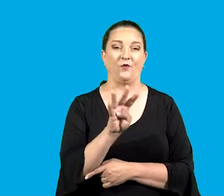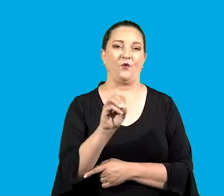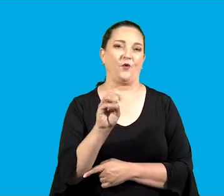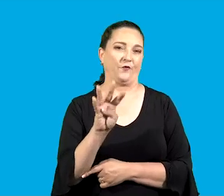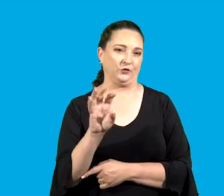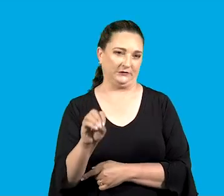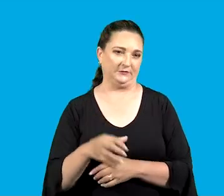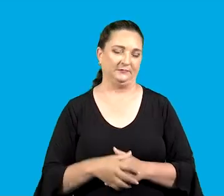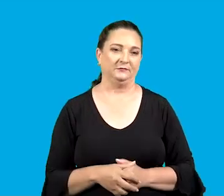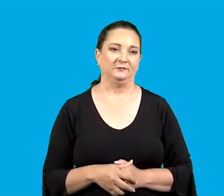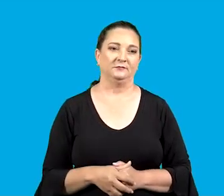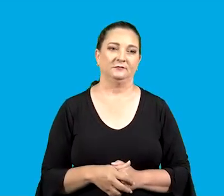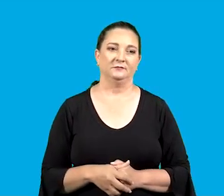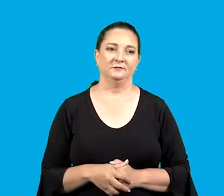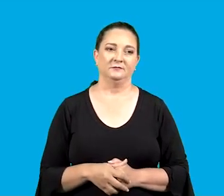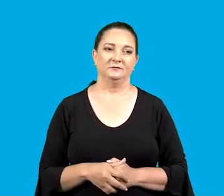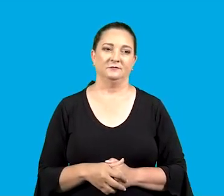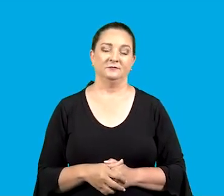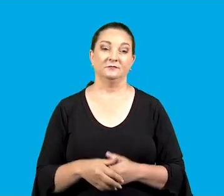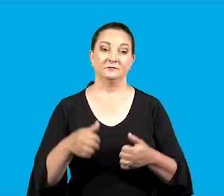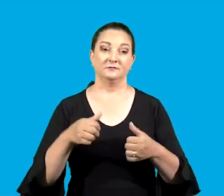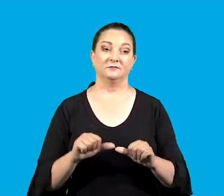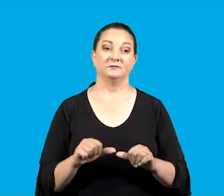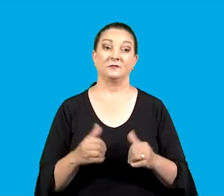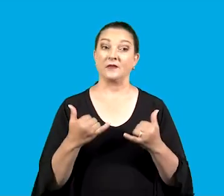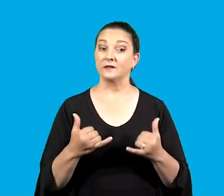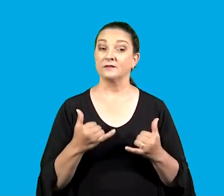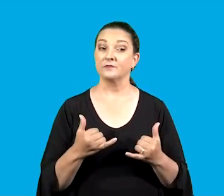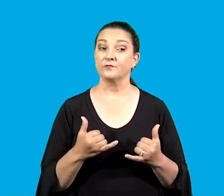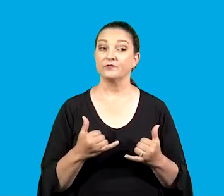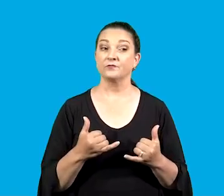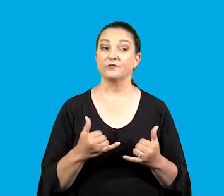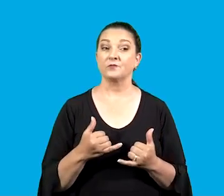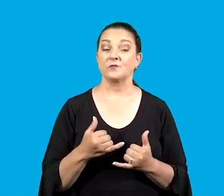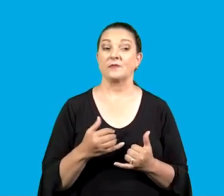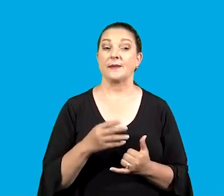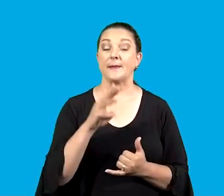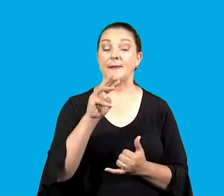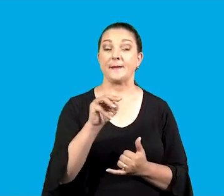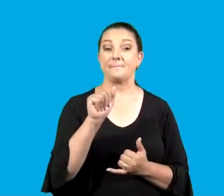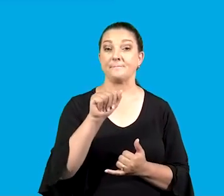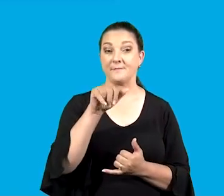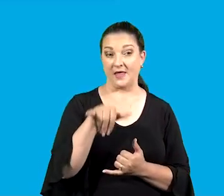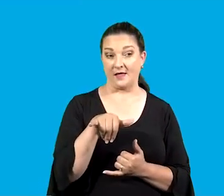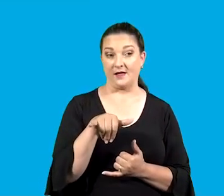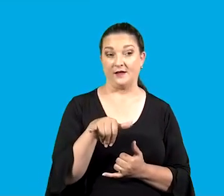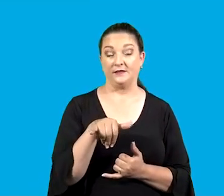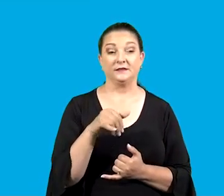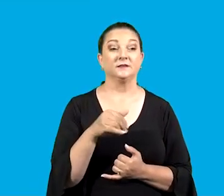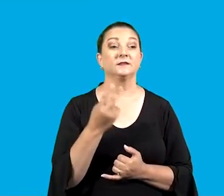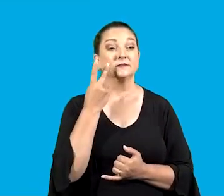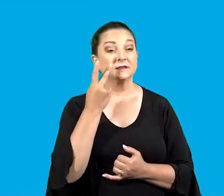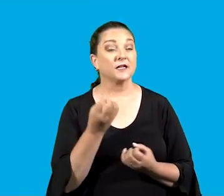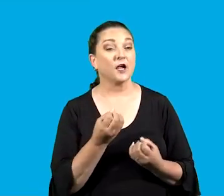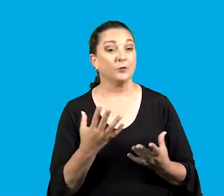194,040. Then I'll come to the 891 in May. So I'll